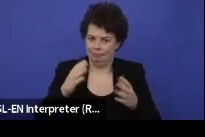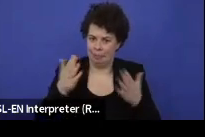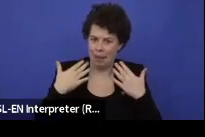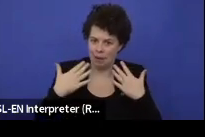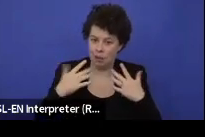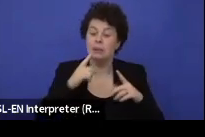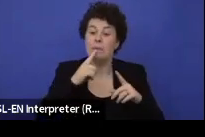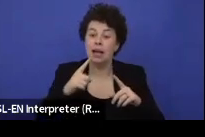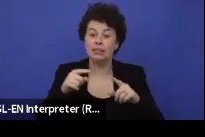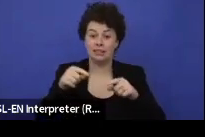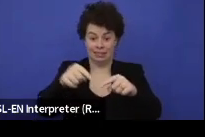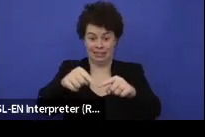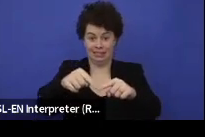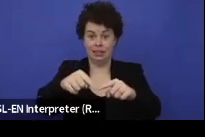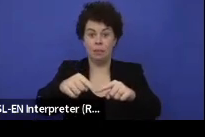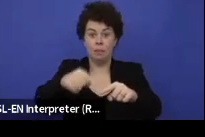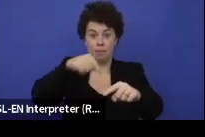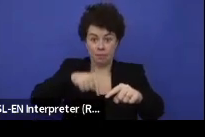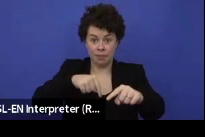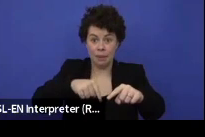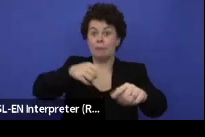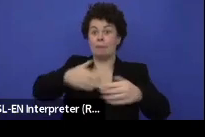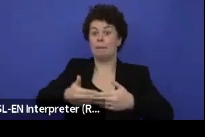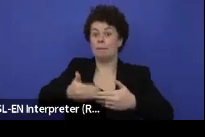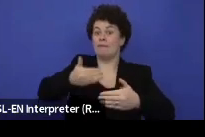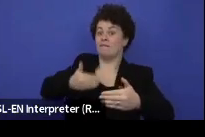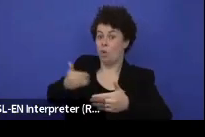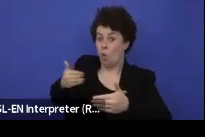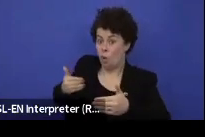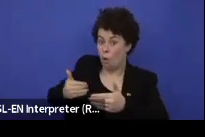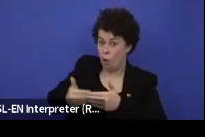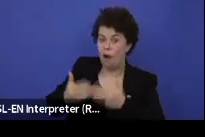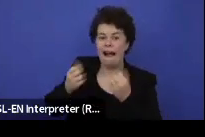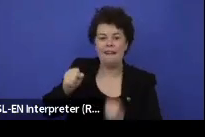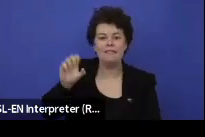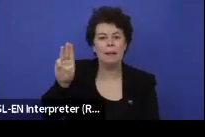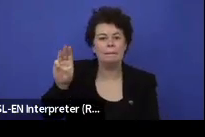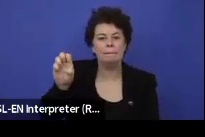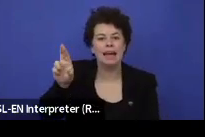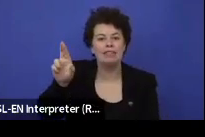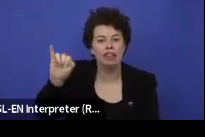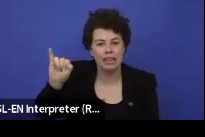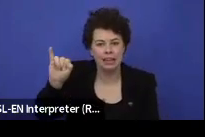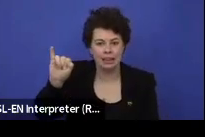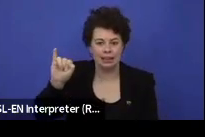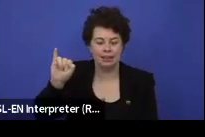phase known as perimenopause. And it's during this time that the